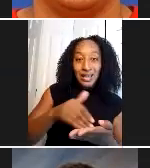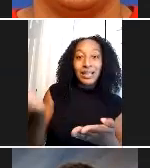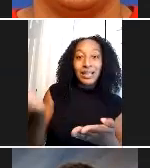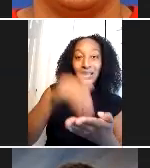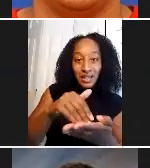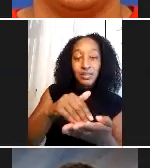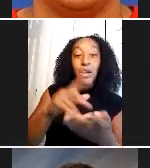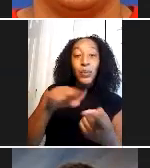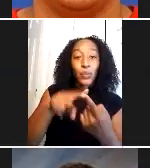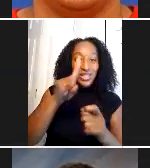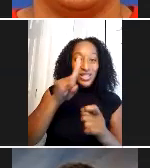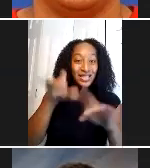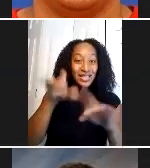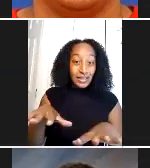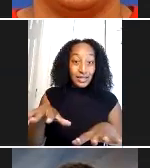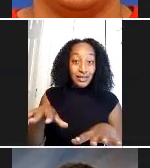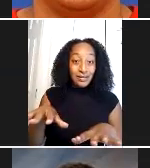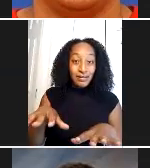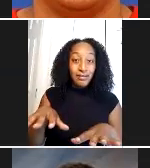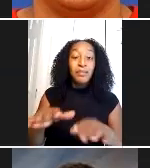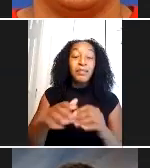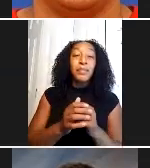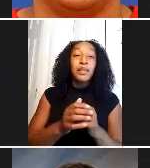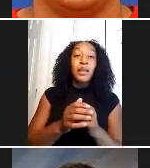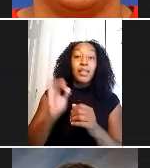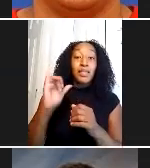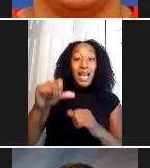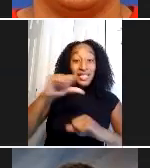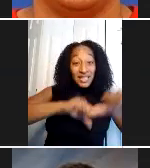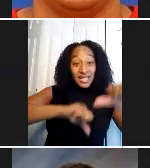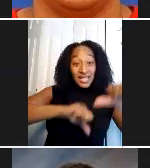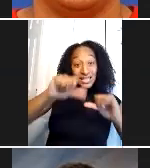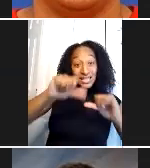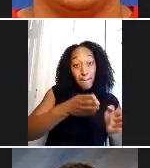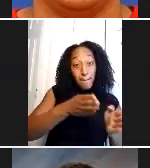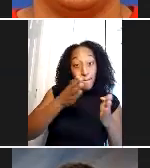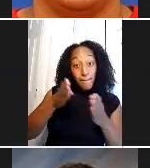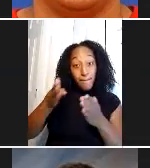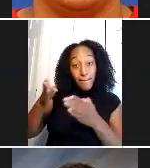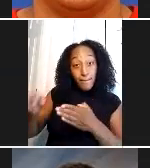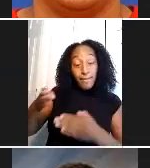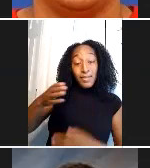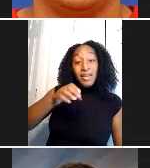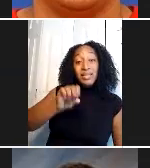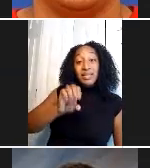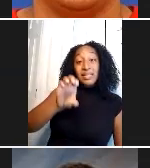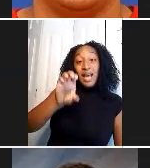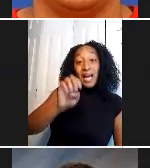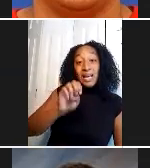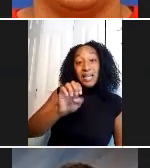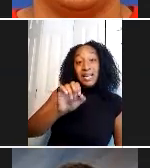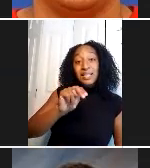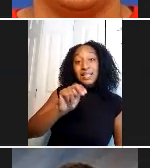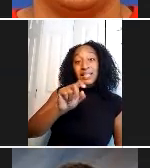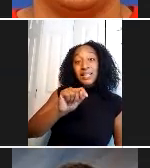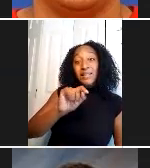All right, so the scientific method is a problem-solving process that is tailor-made for the kinds of